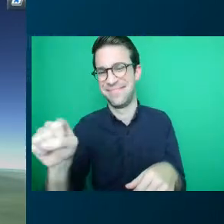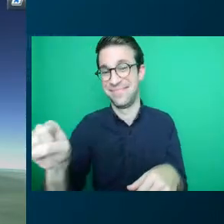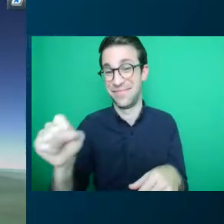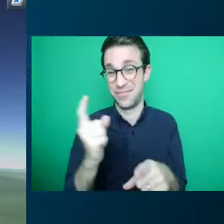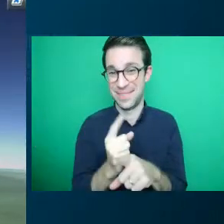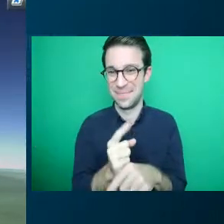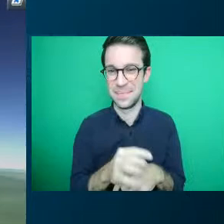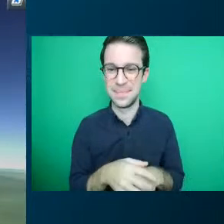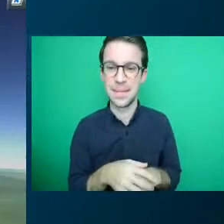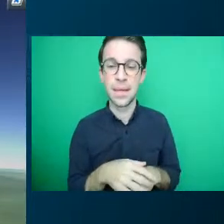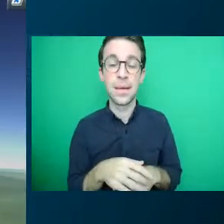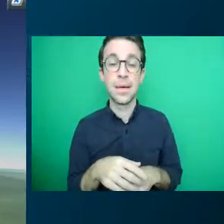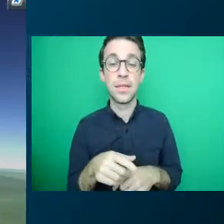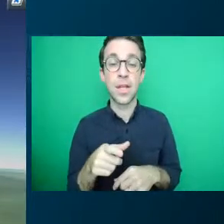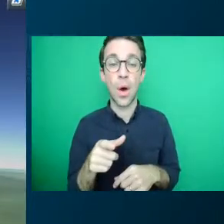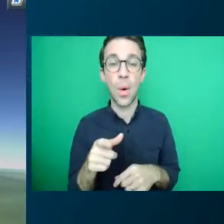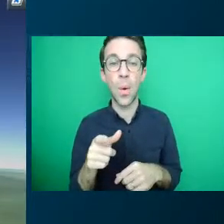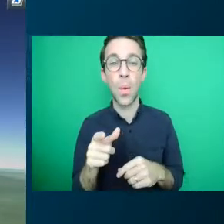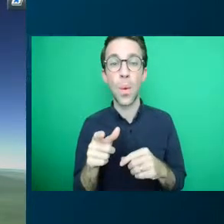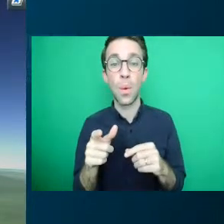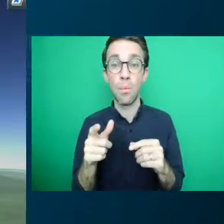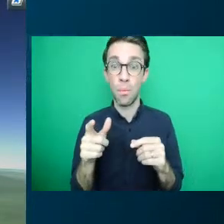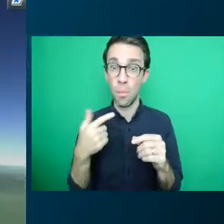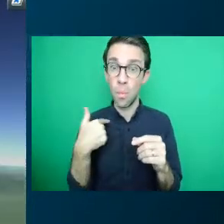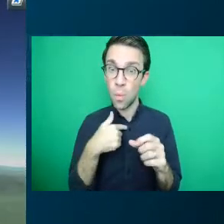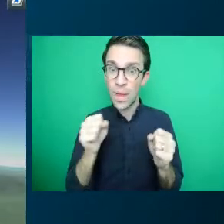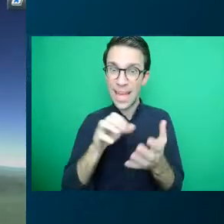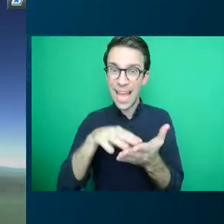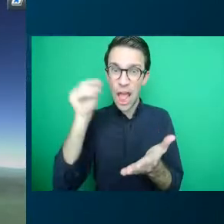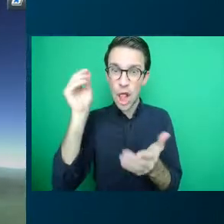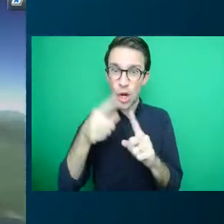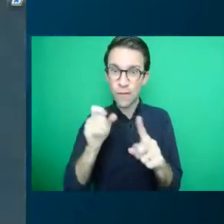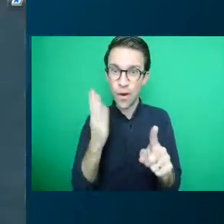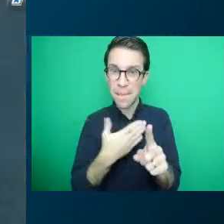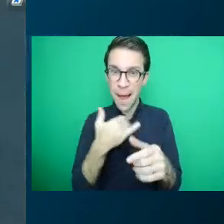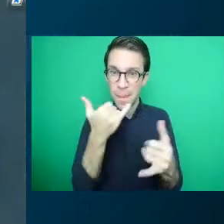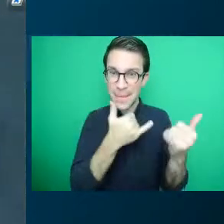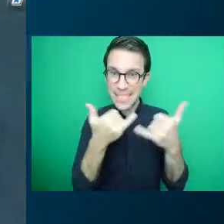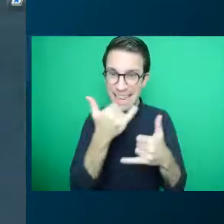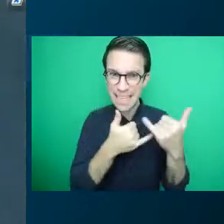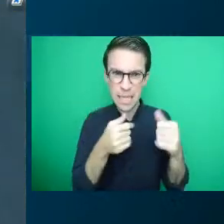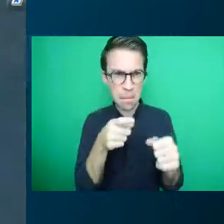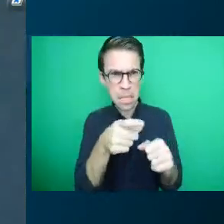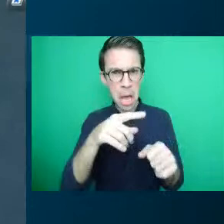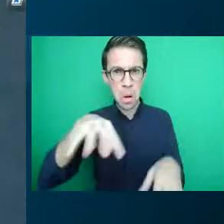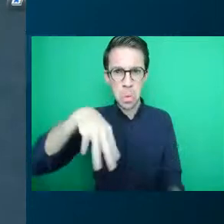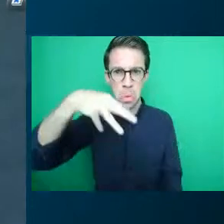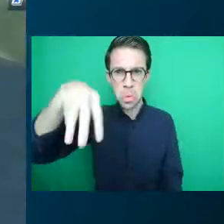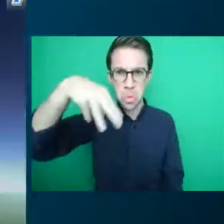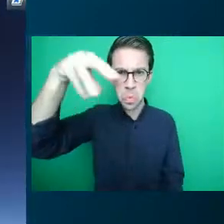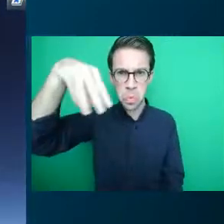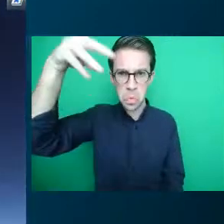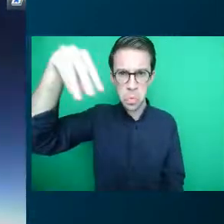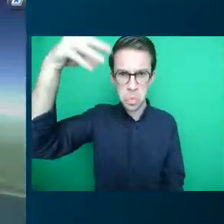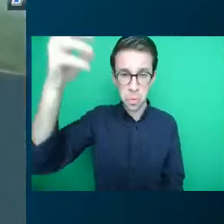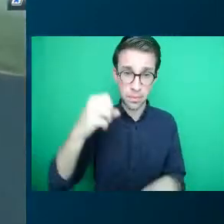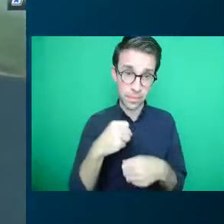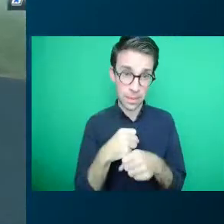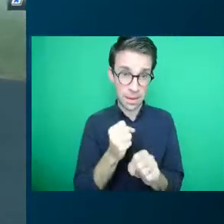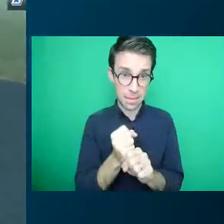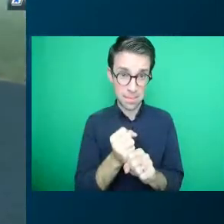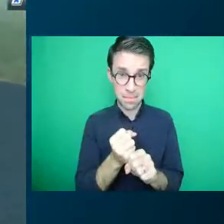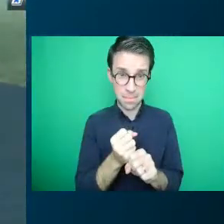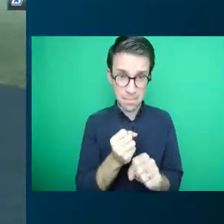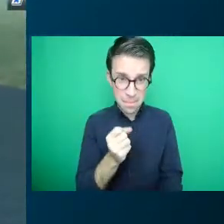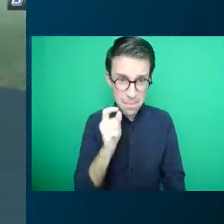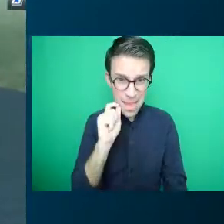Space Program is that we can learn from our mistakes. I mean, that's flying. I don't know if it's even making a really cool spiral pattern behind.